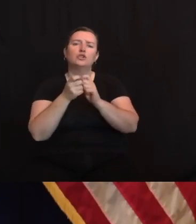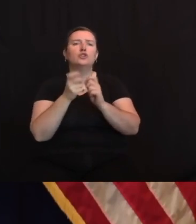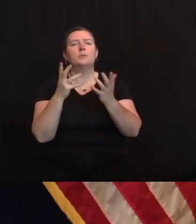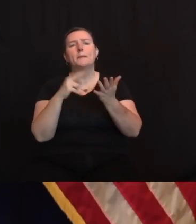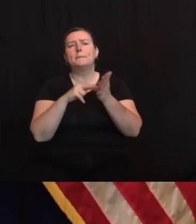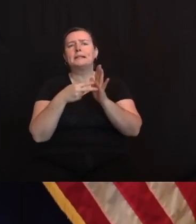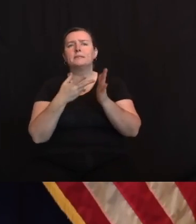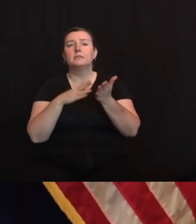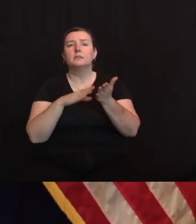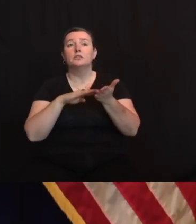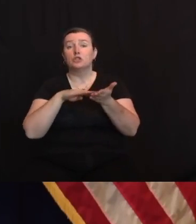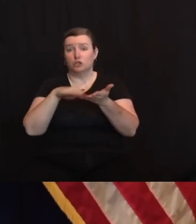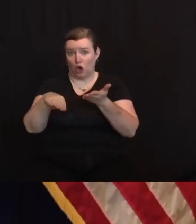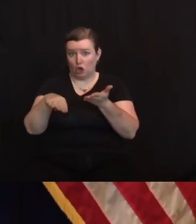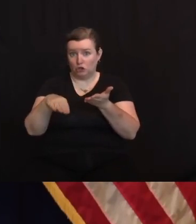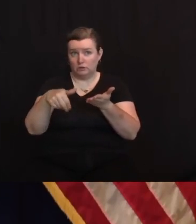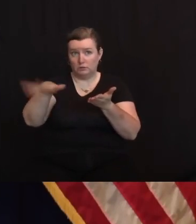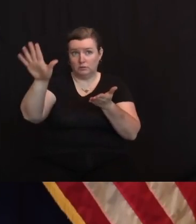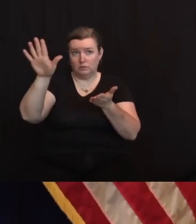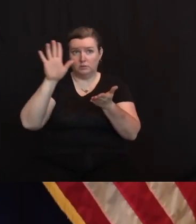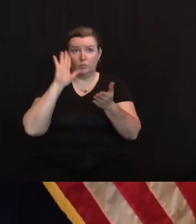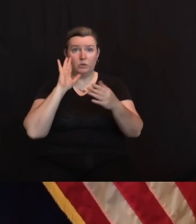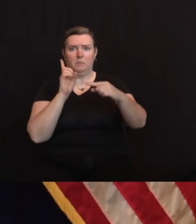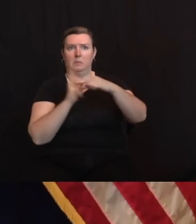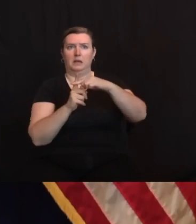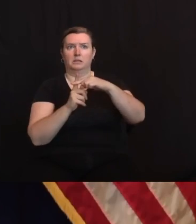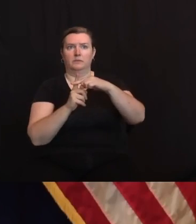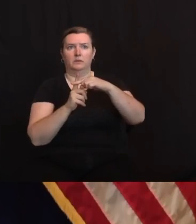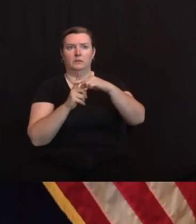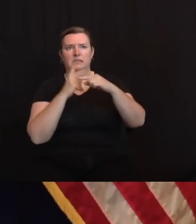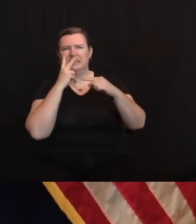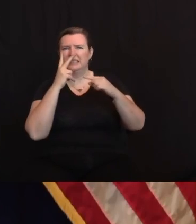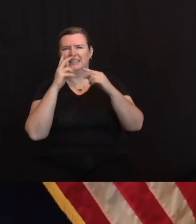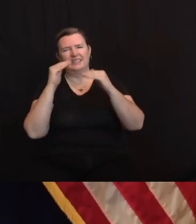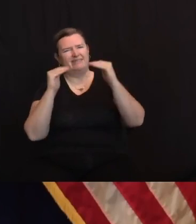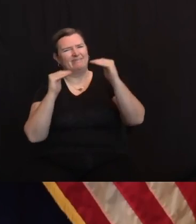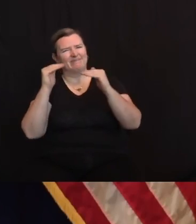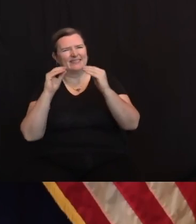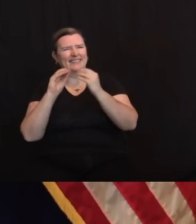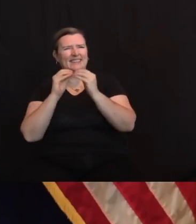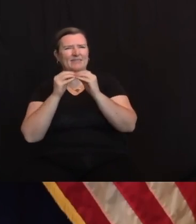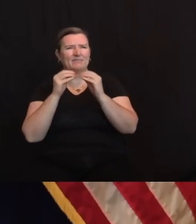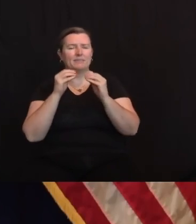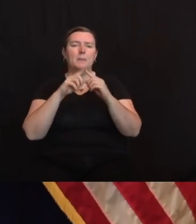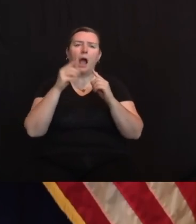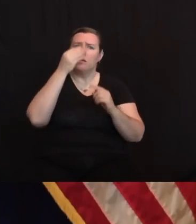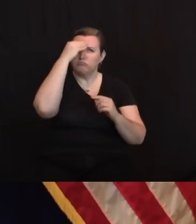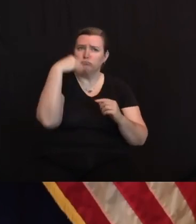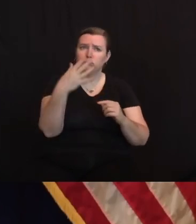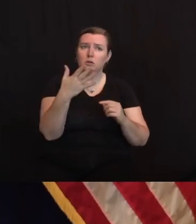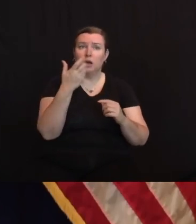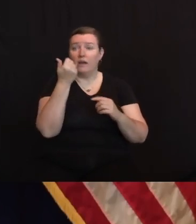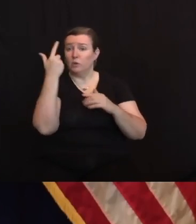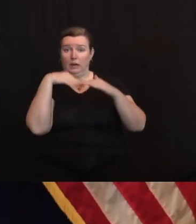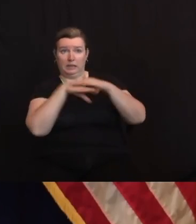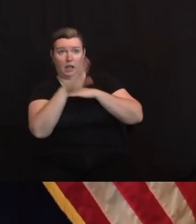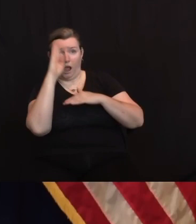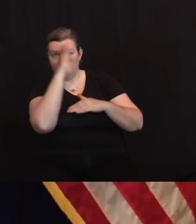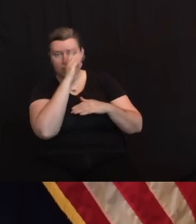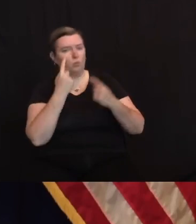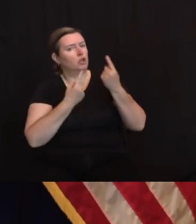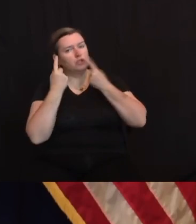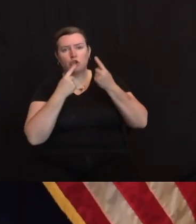that will show you the difference. But I want to make it clear that everyone coming into a hospital now is considered a